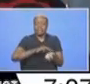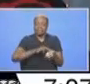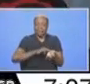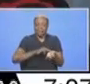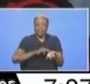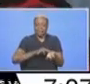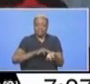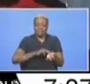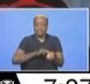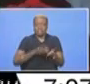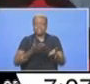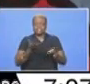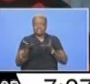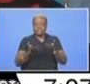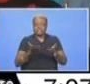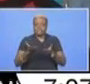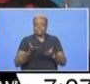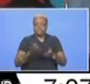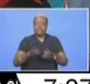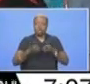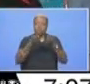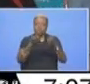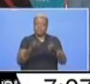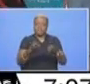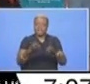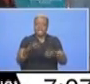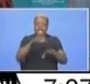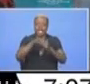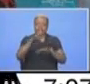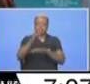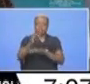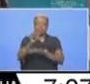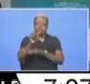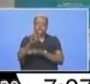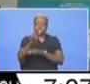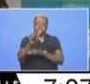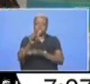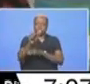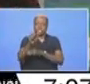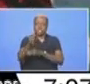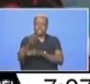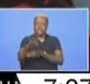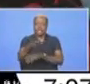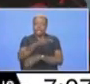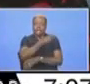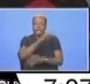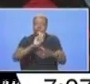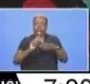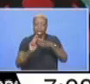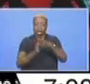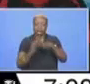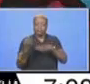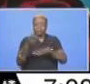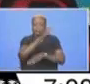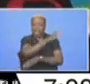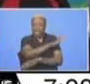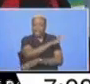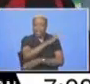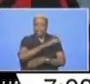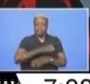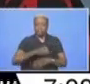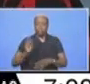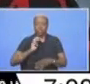services are once more being offered at Marsh Harbor Clinic. We have also medical